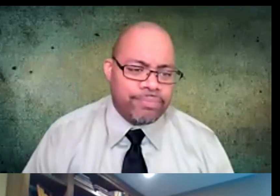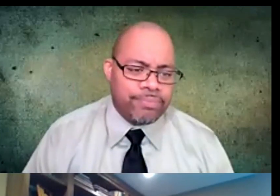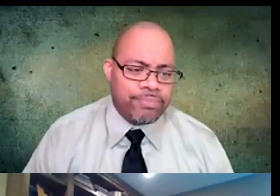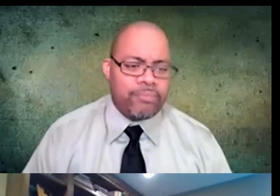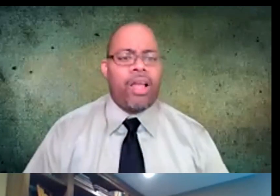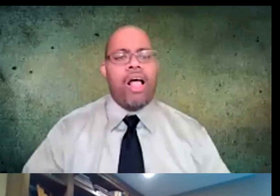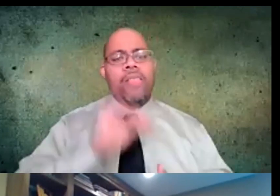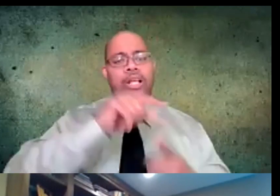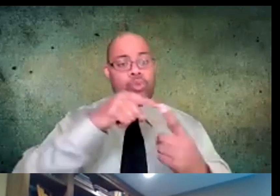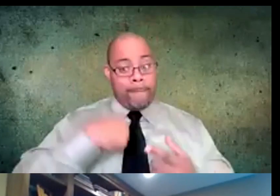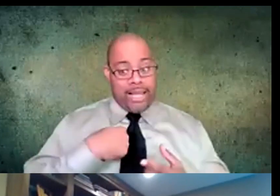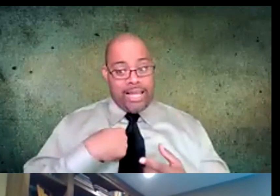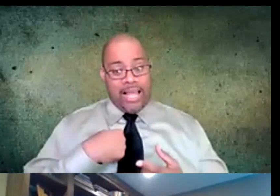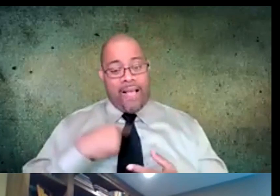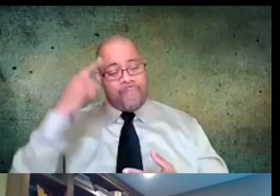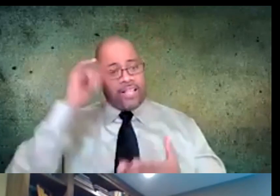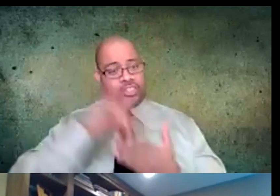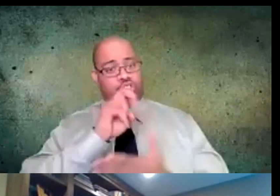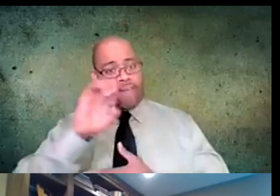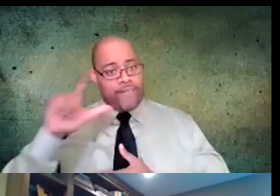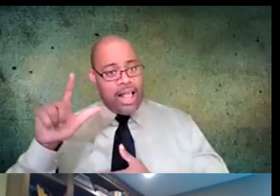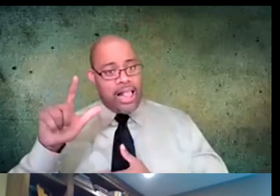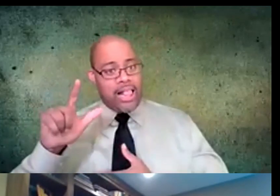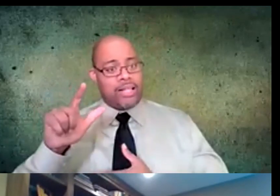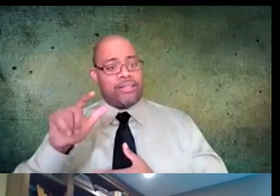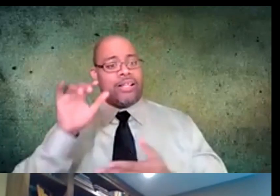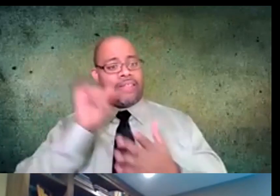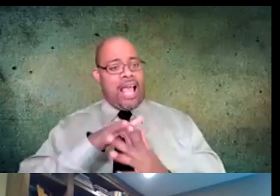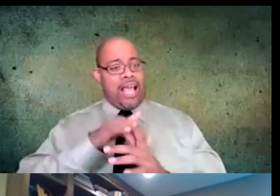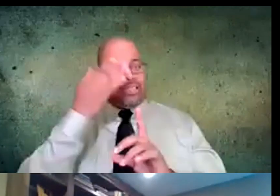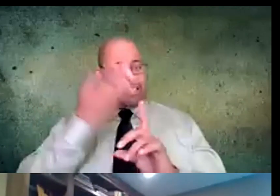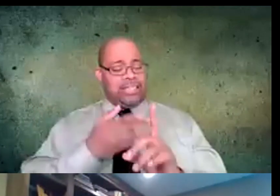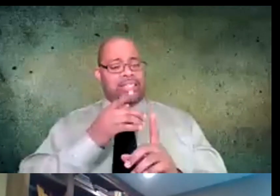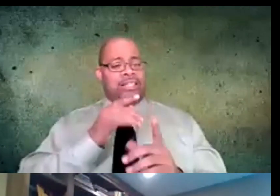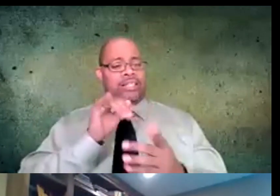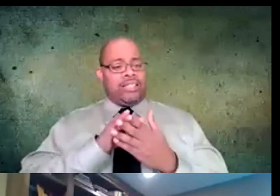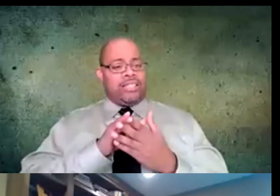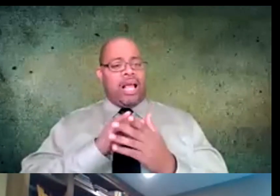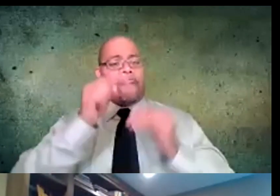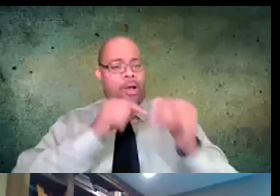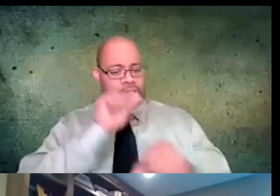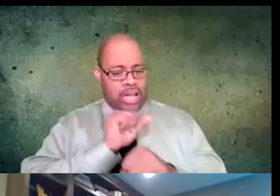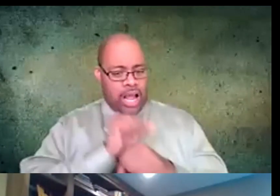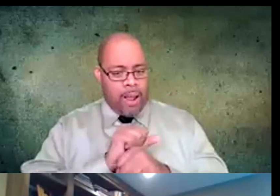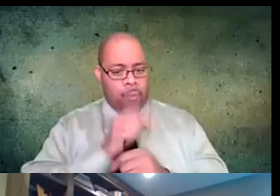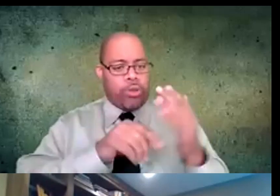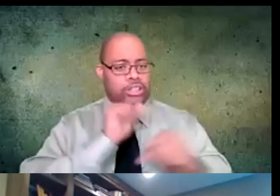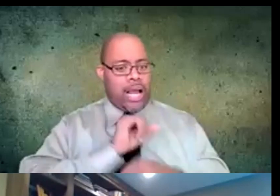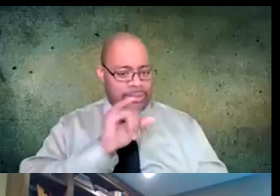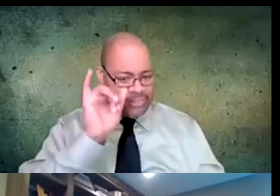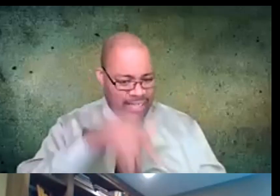That to me, I think to Cerevel, that is in a sense above the job, what the job is.